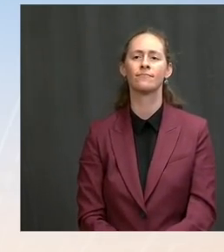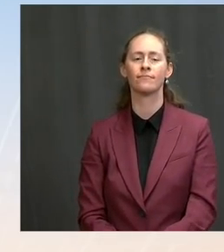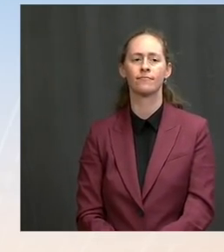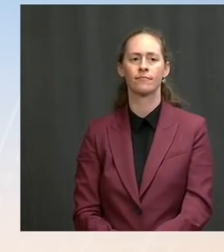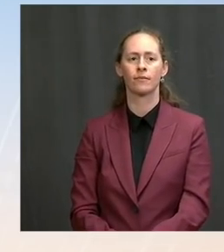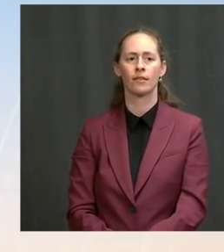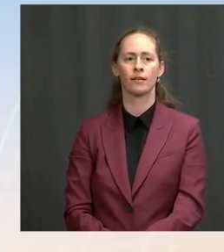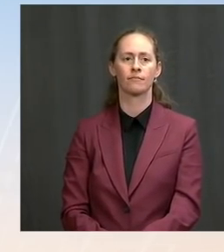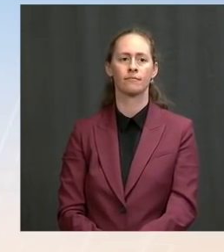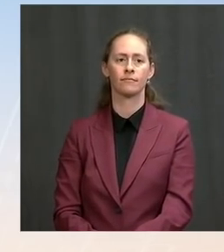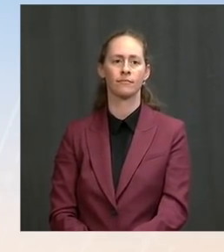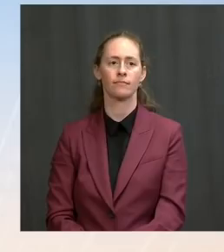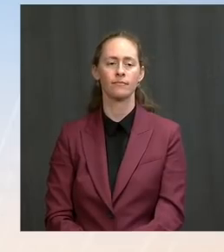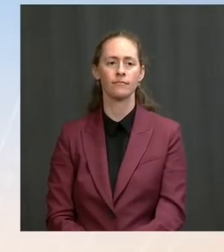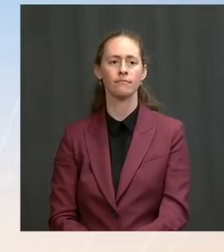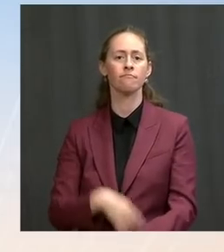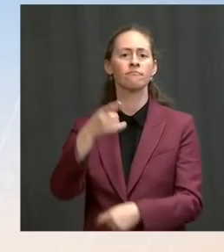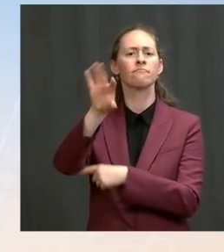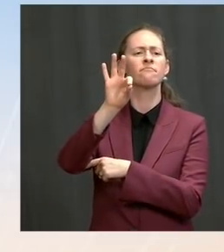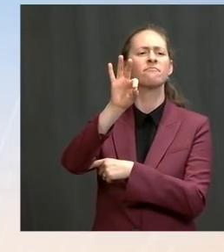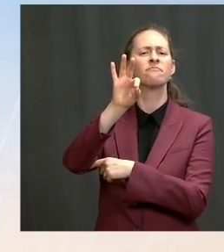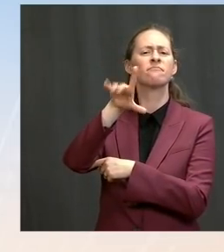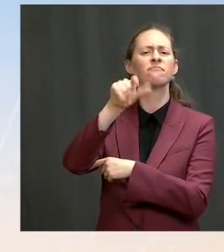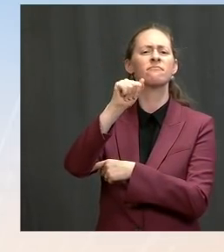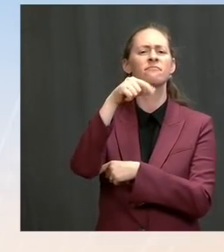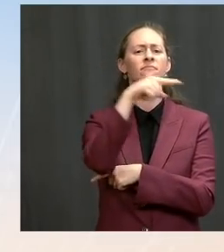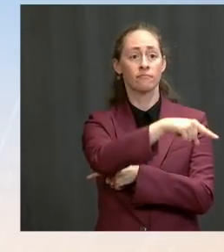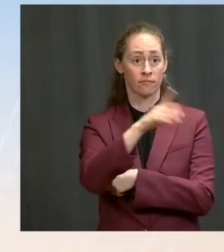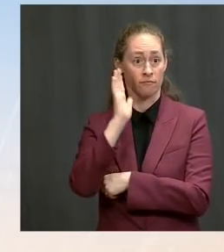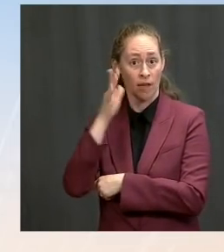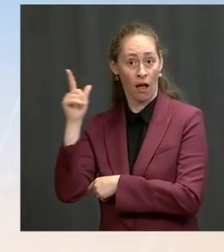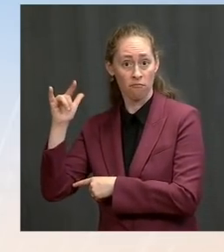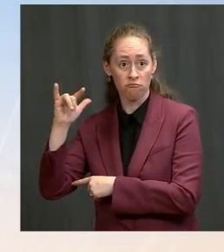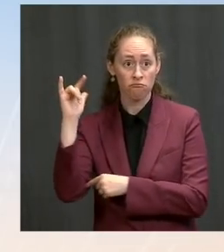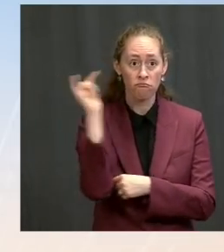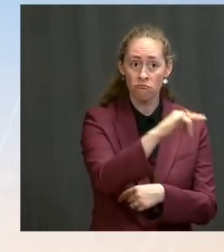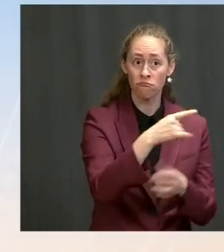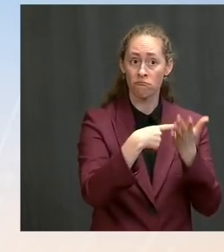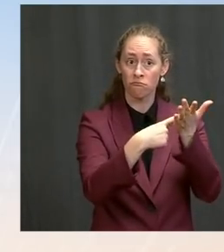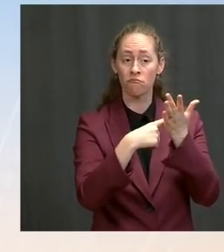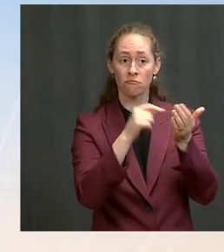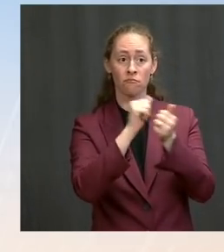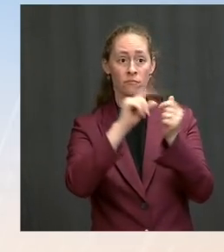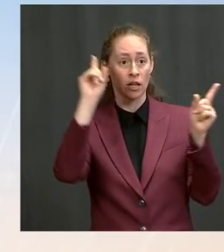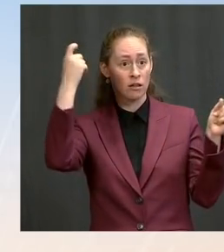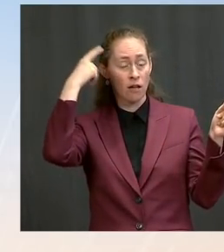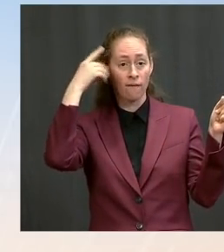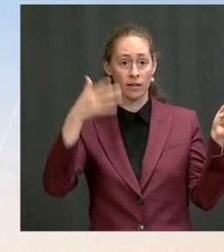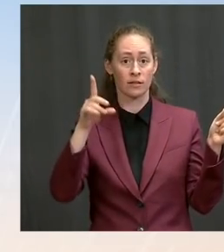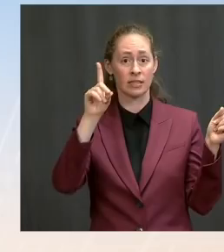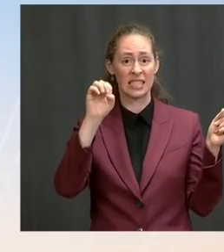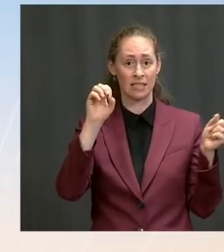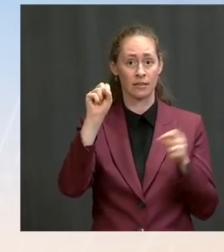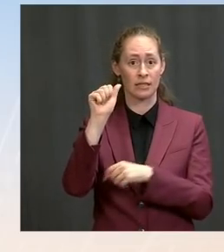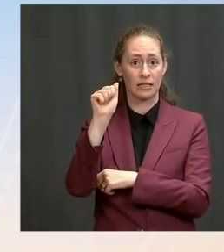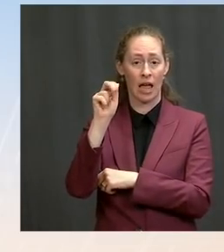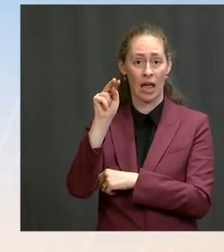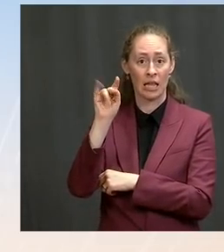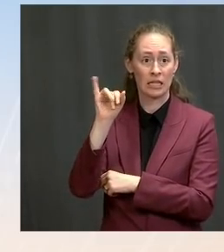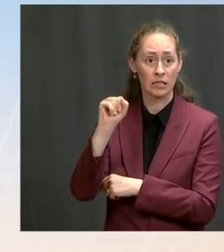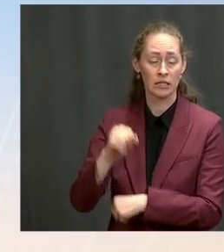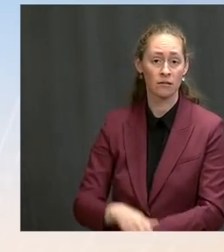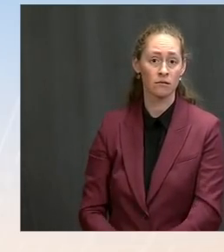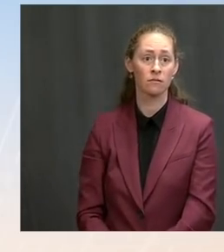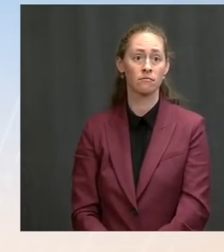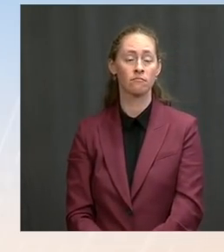the president plan to speak with Governor DeSantis when he's on the ground in Florida? Sure. It's a good question. We will have more details, I expect, later